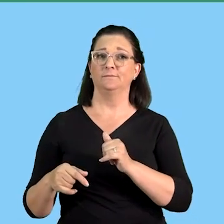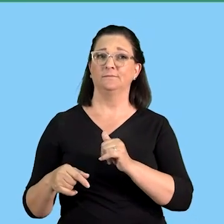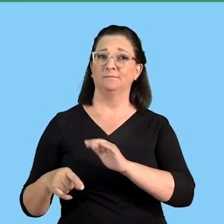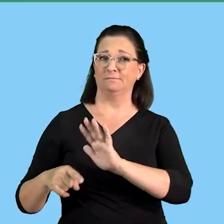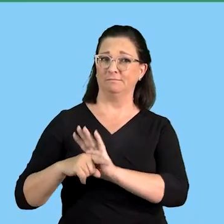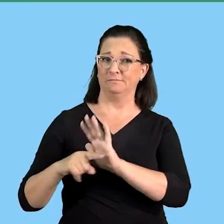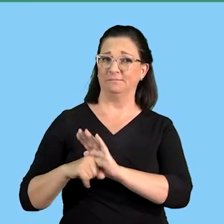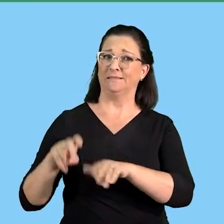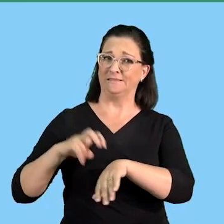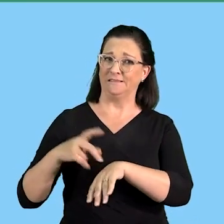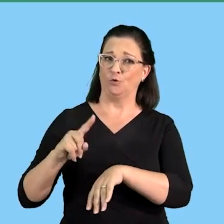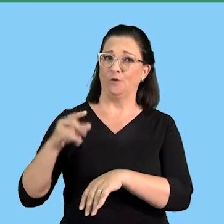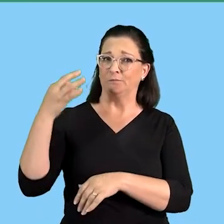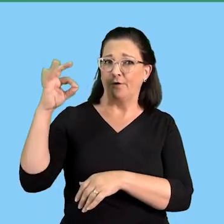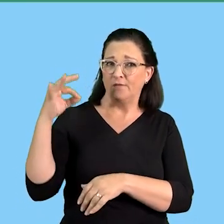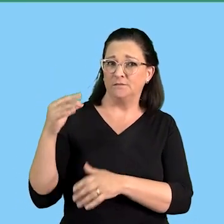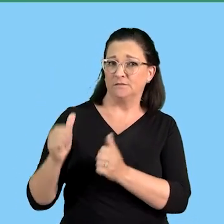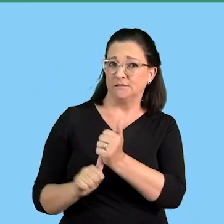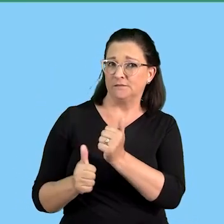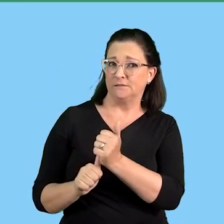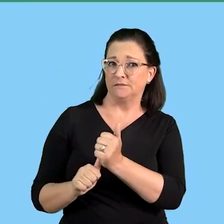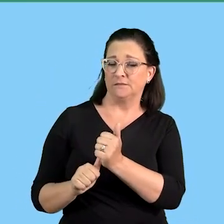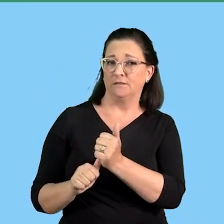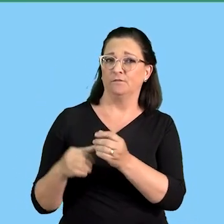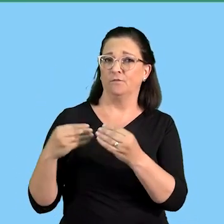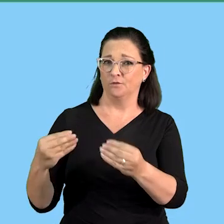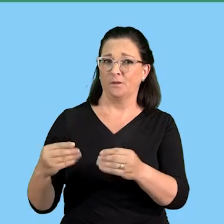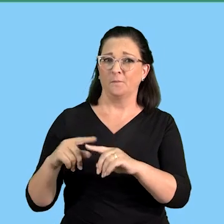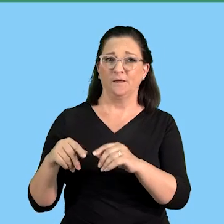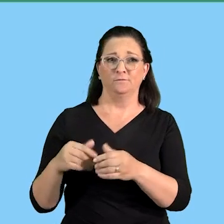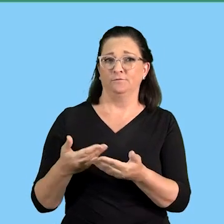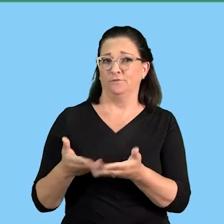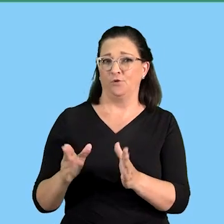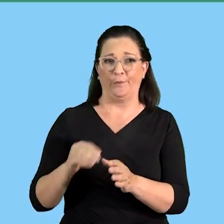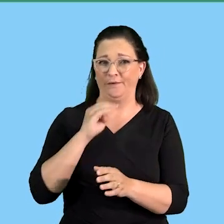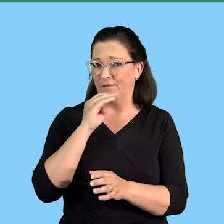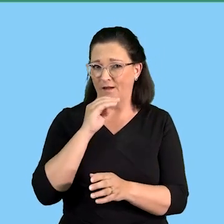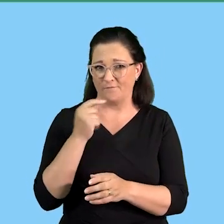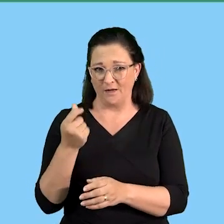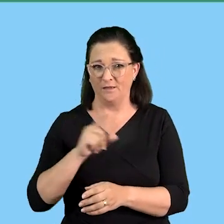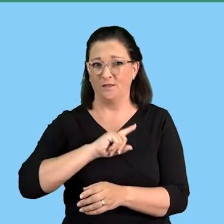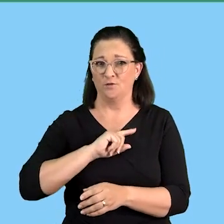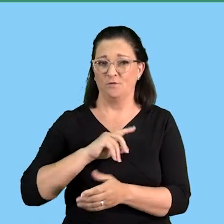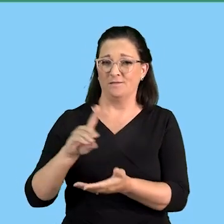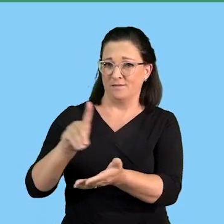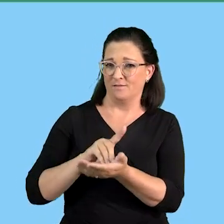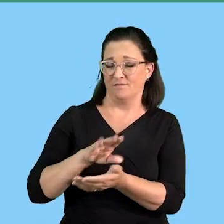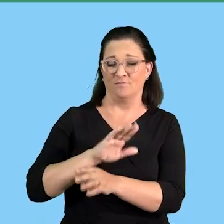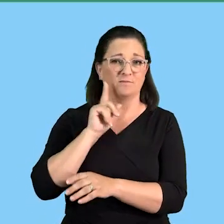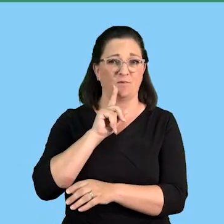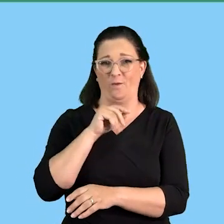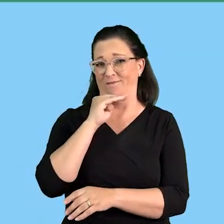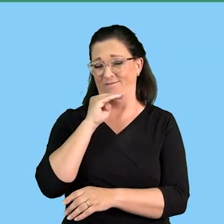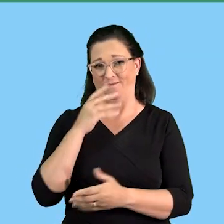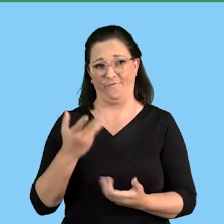set up the organization, and it does not generate enough capital to cover the expenses, and donations may not always be enough.